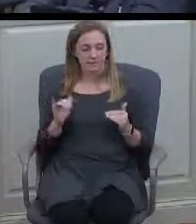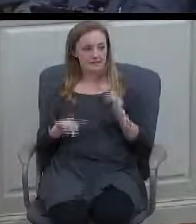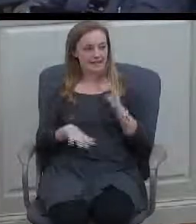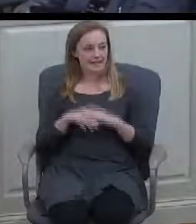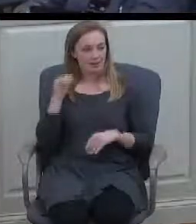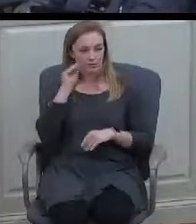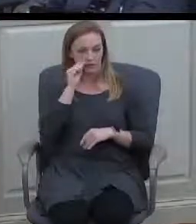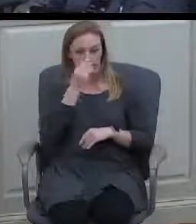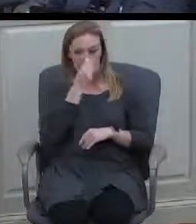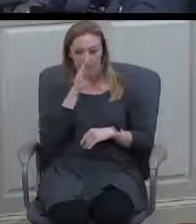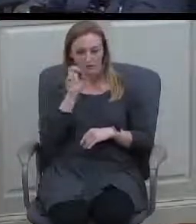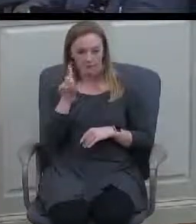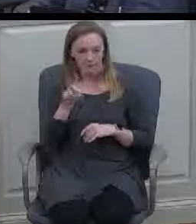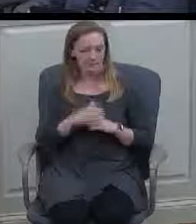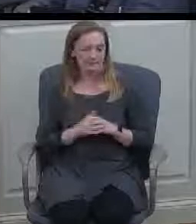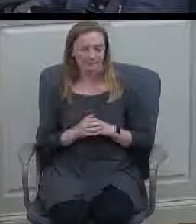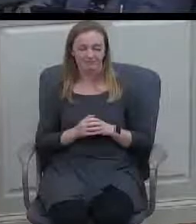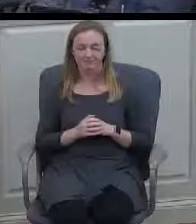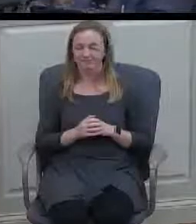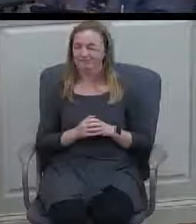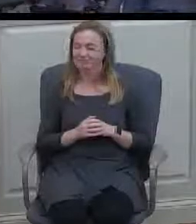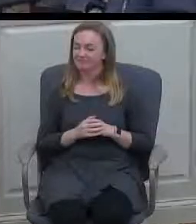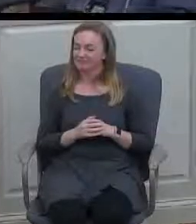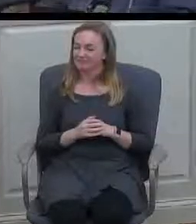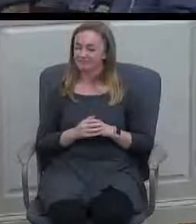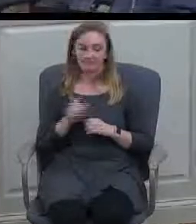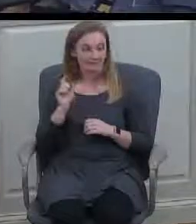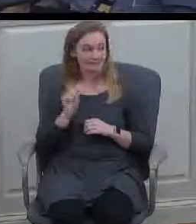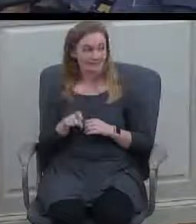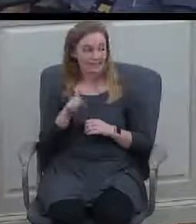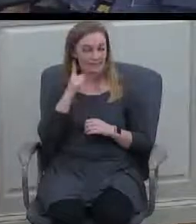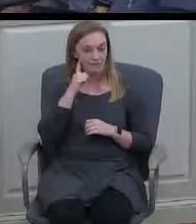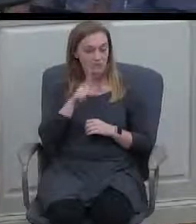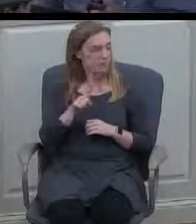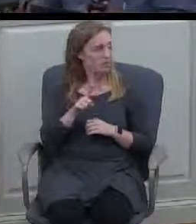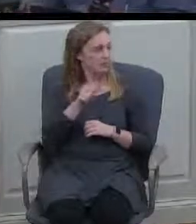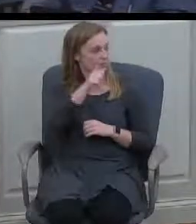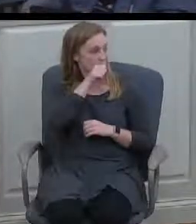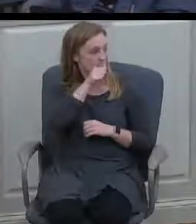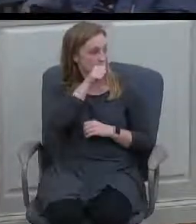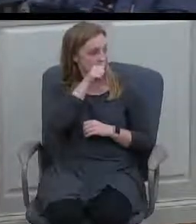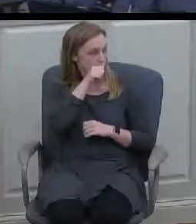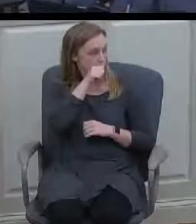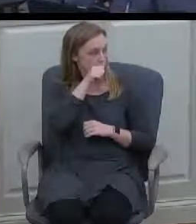Is there any need for Personnel.